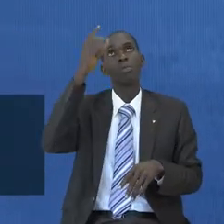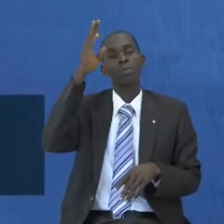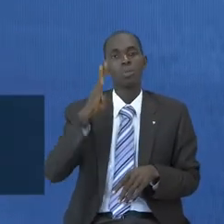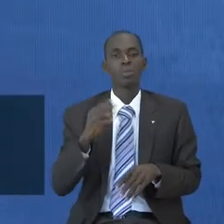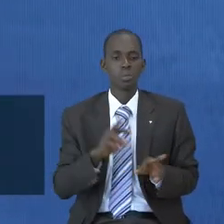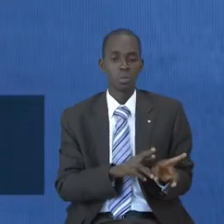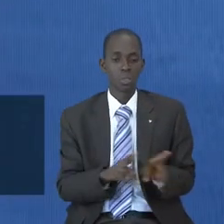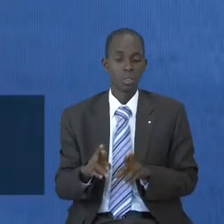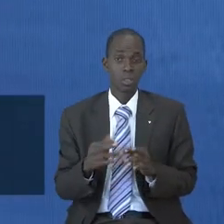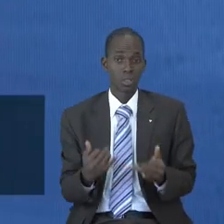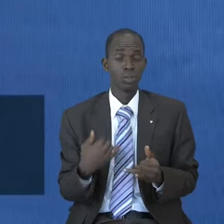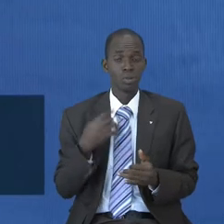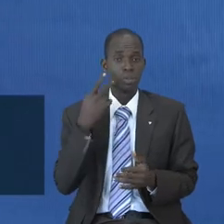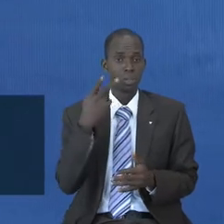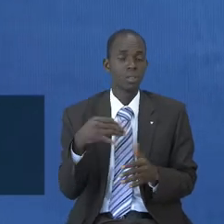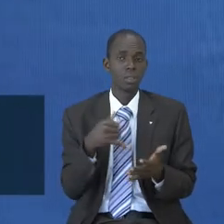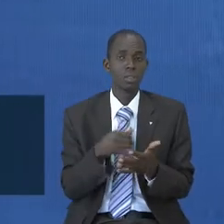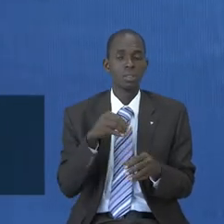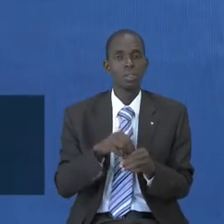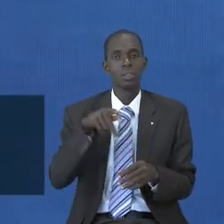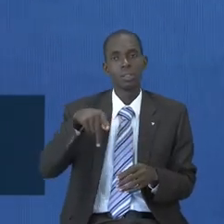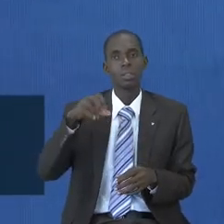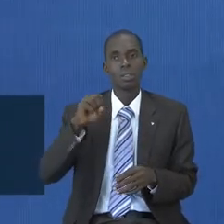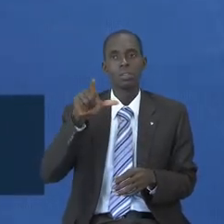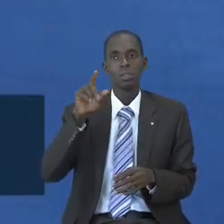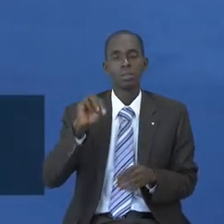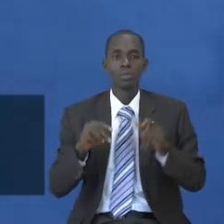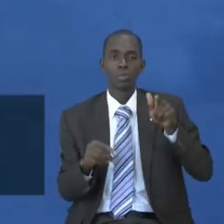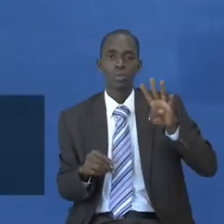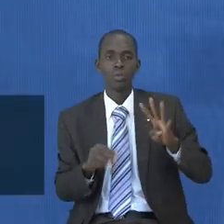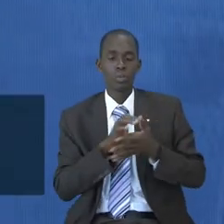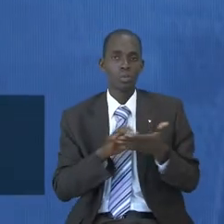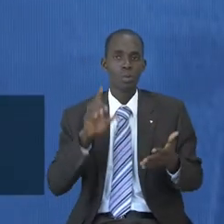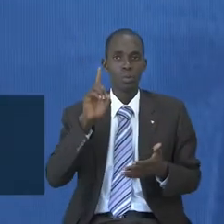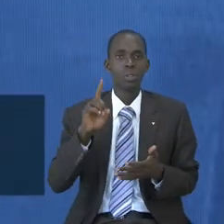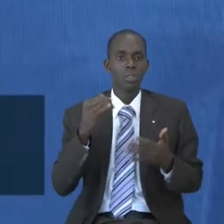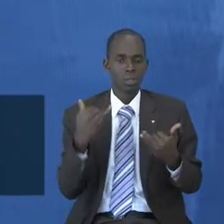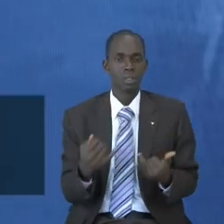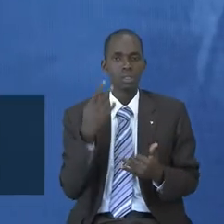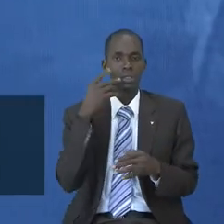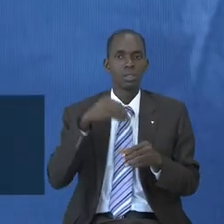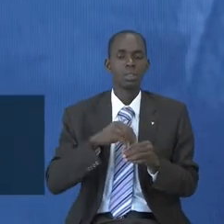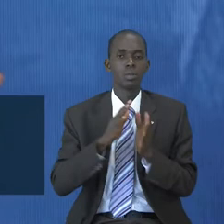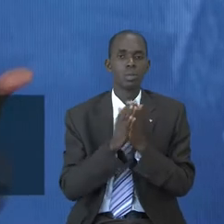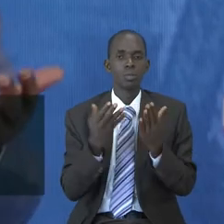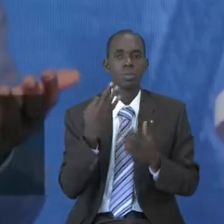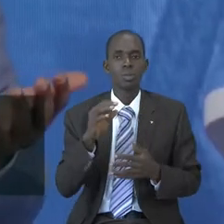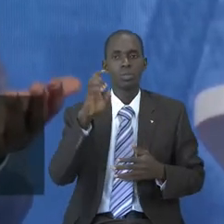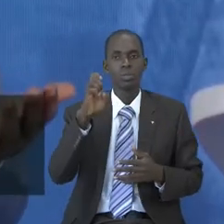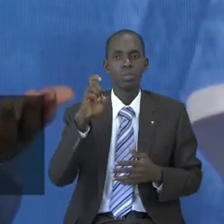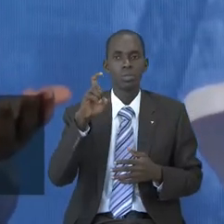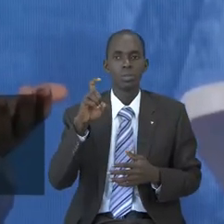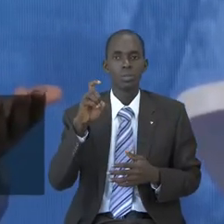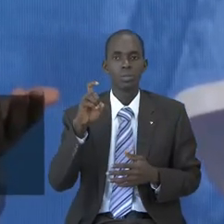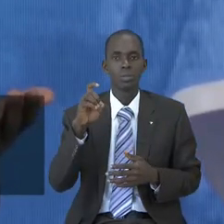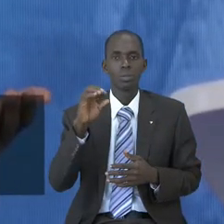read it in Psalm 24 verses 1 and 2. Look at Exodus chapter 19. I'm reading from verse 4. Ye